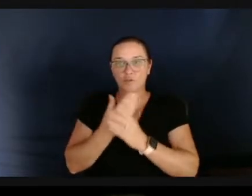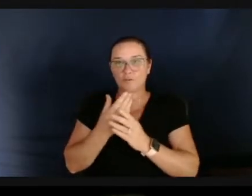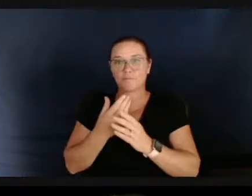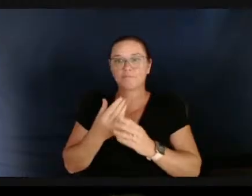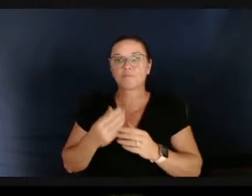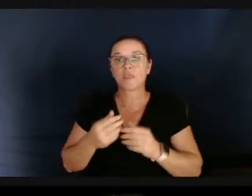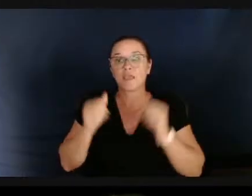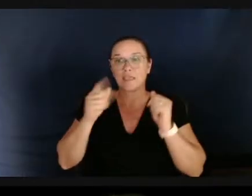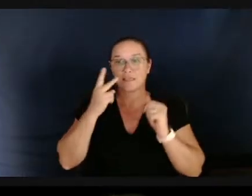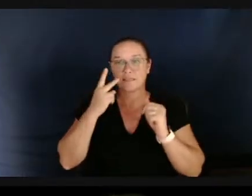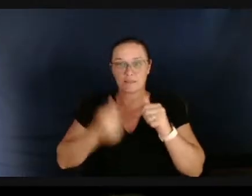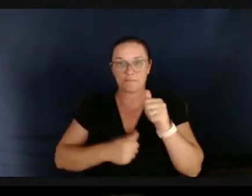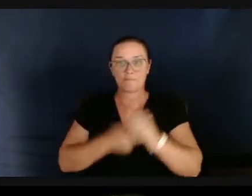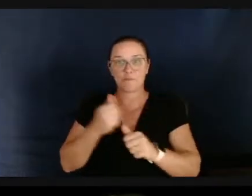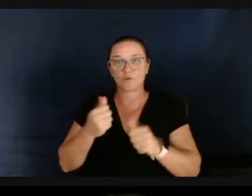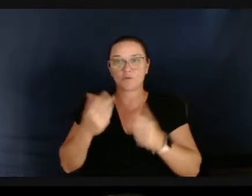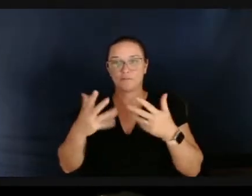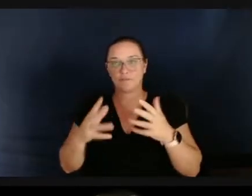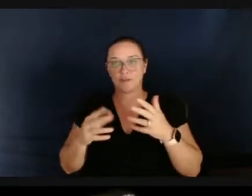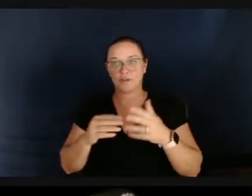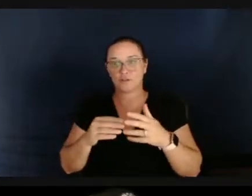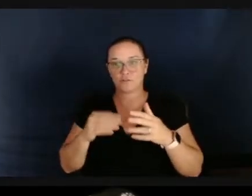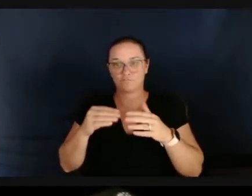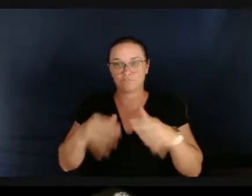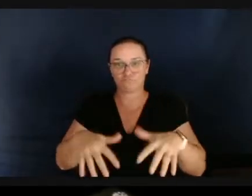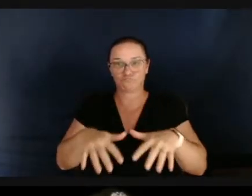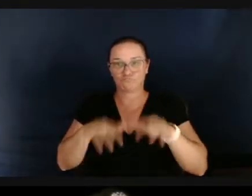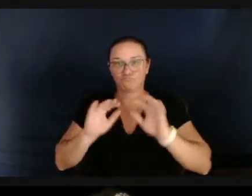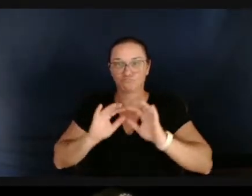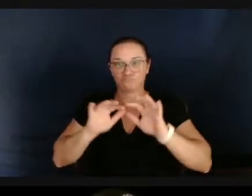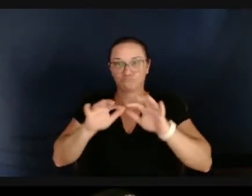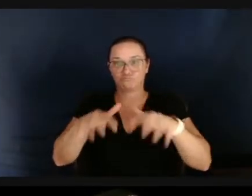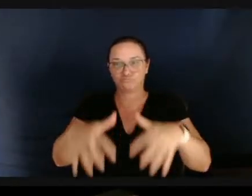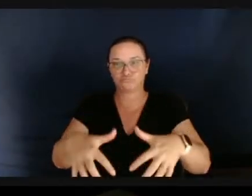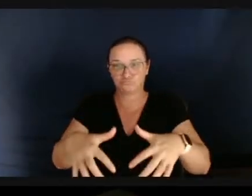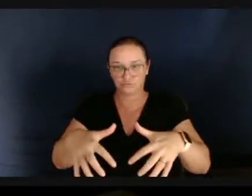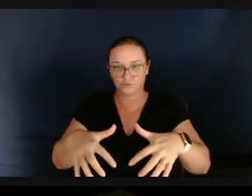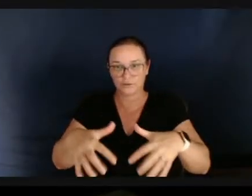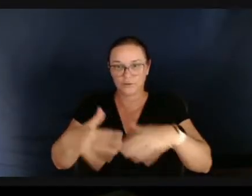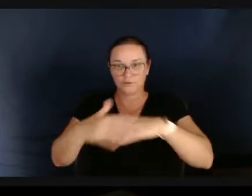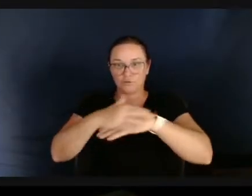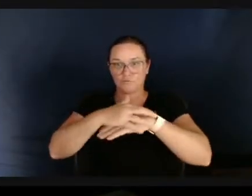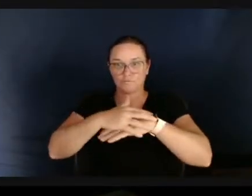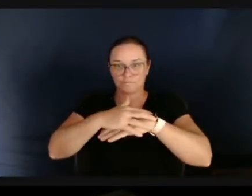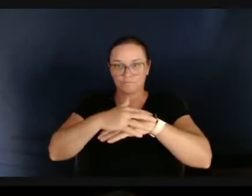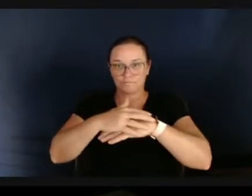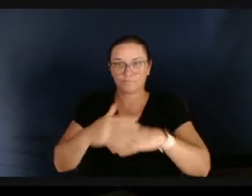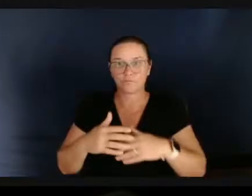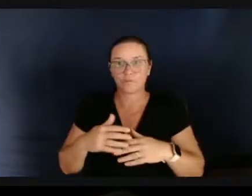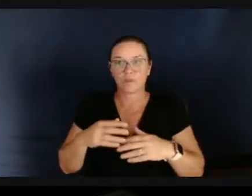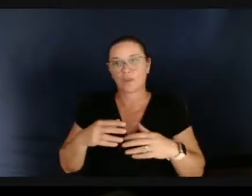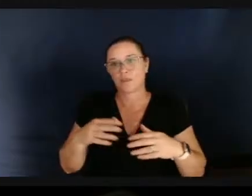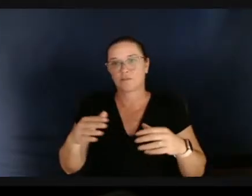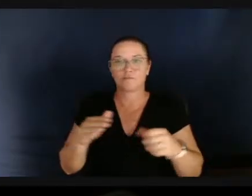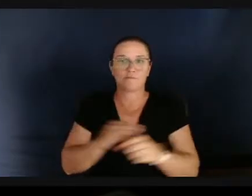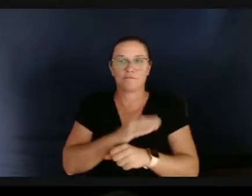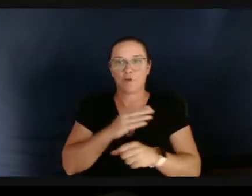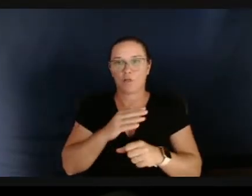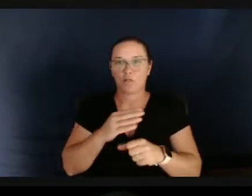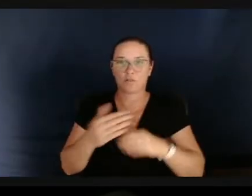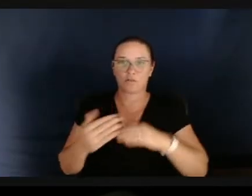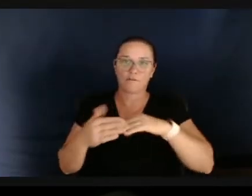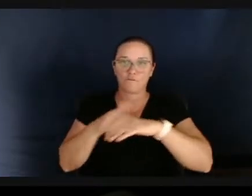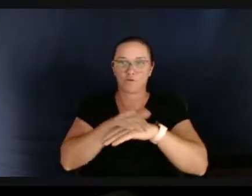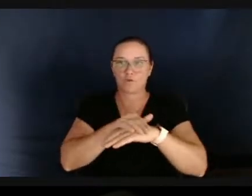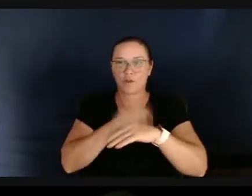most of them have been buried. Right? This one right here with this hole, right? That crater mouth completely gone. And